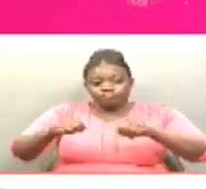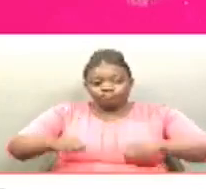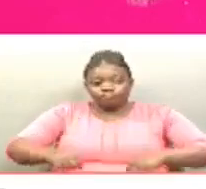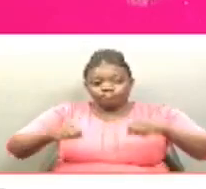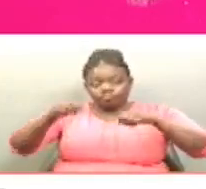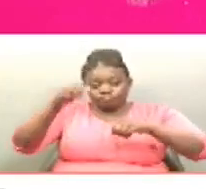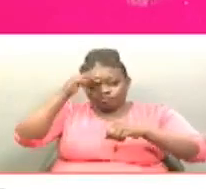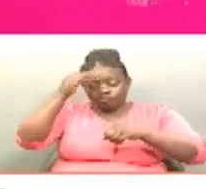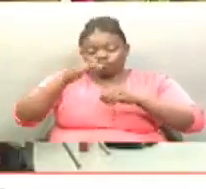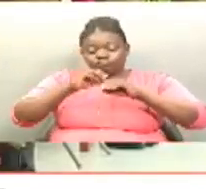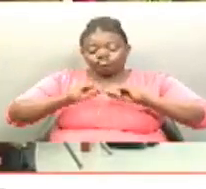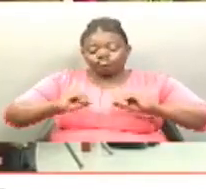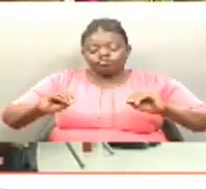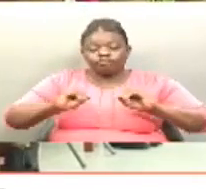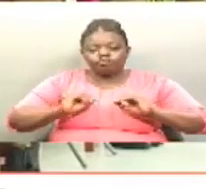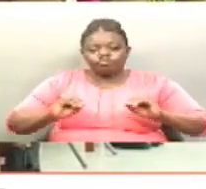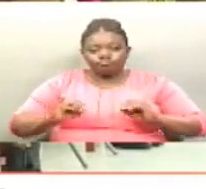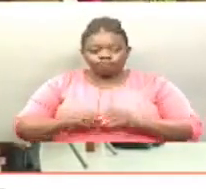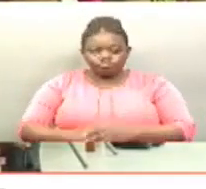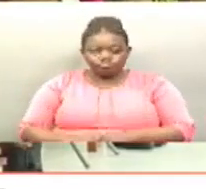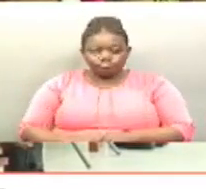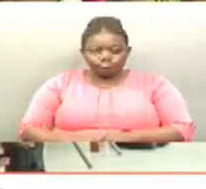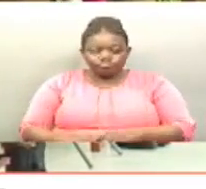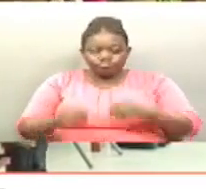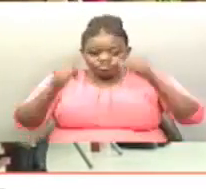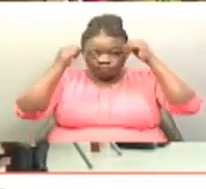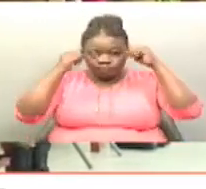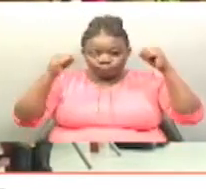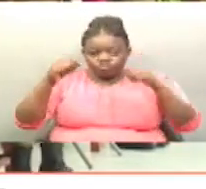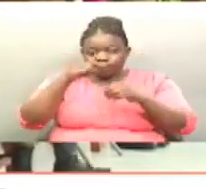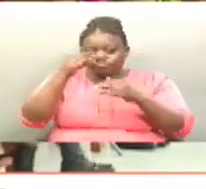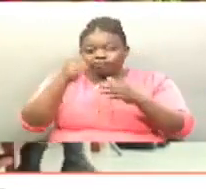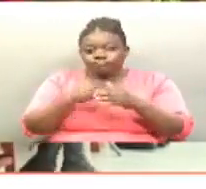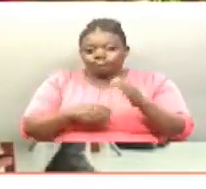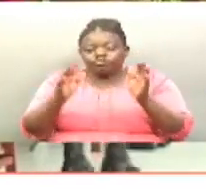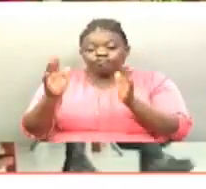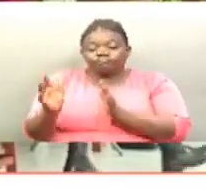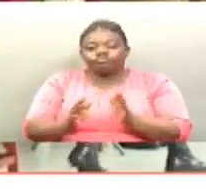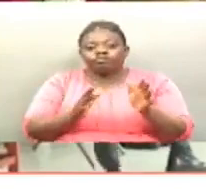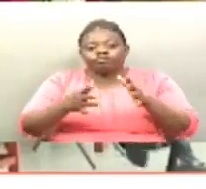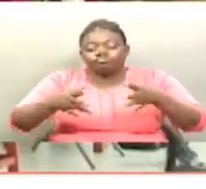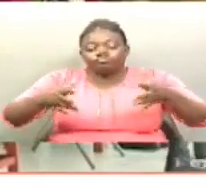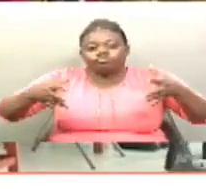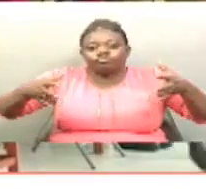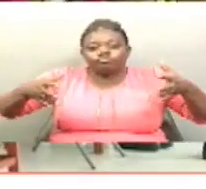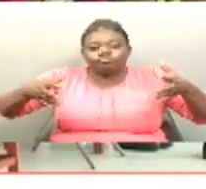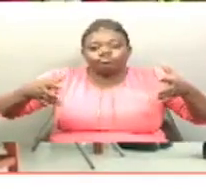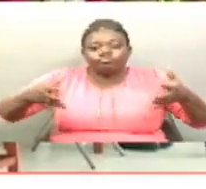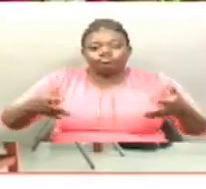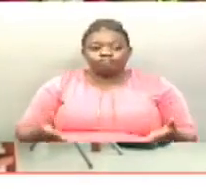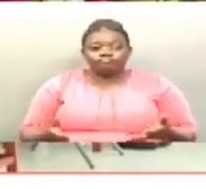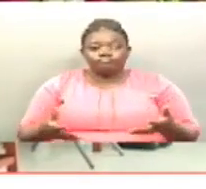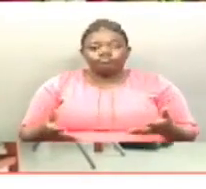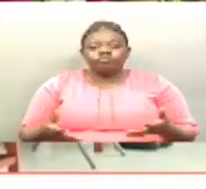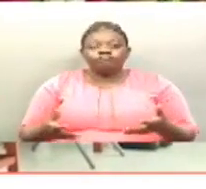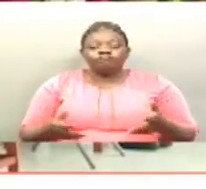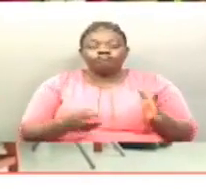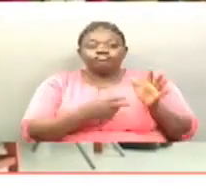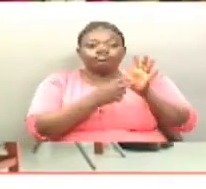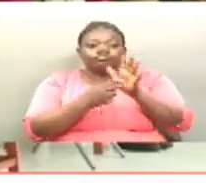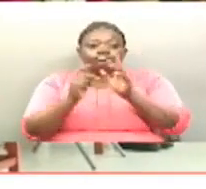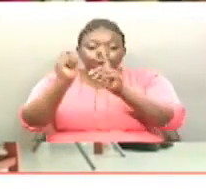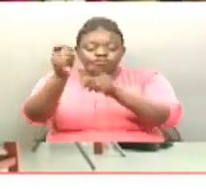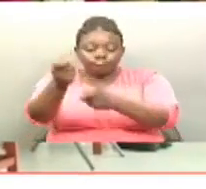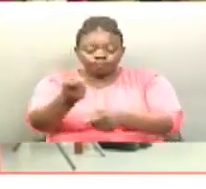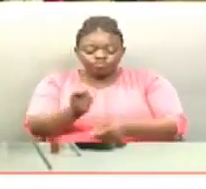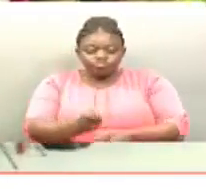mu kubangulwa. President Yoweri Museveni ategeeza nti ateekateeka okugaziya Kaum Presidential Demonstration Farm eri